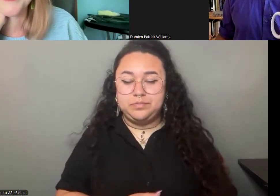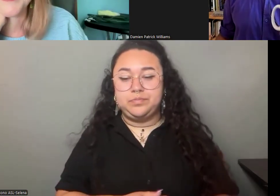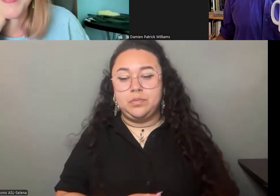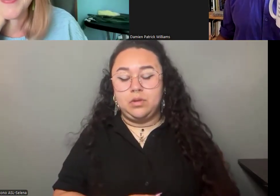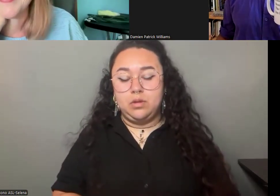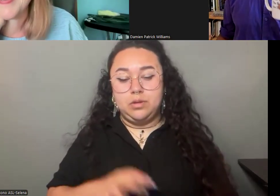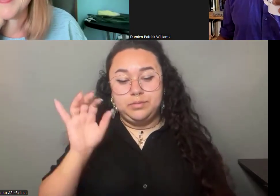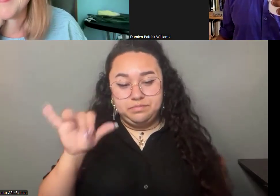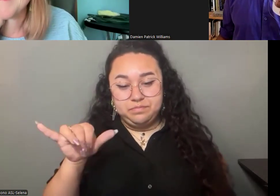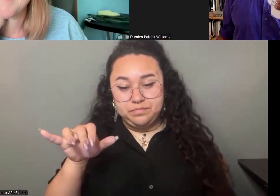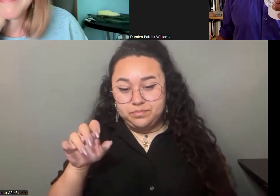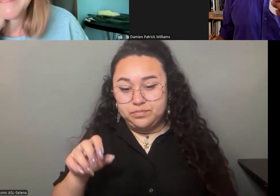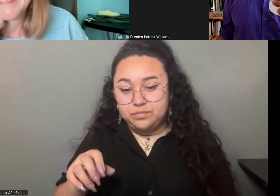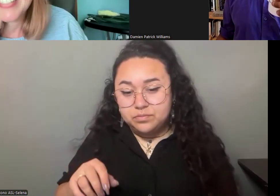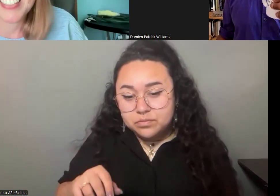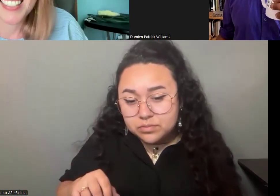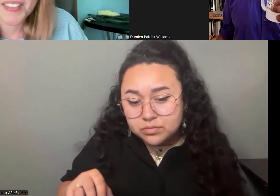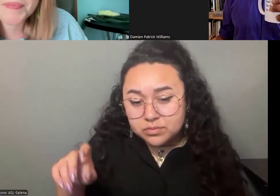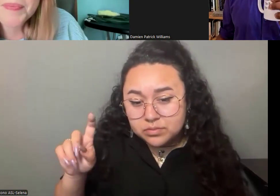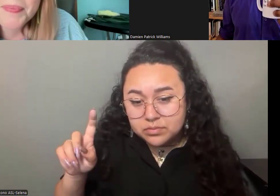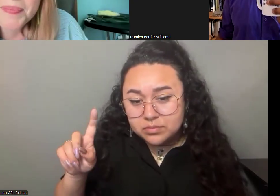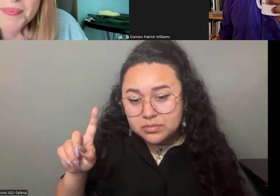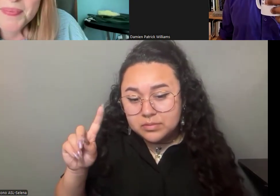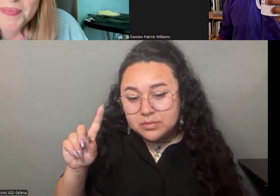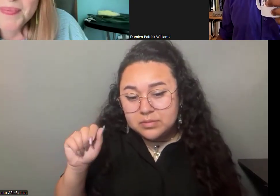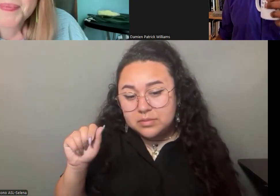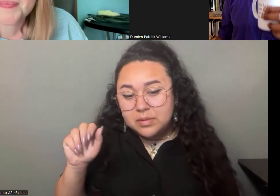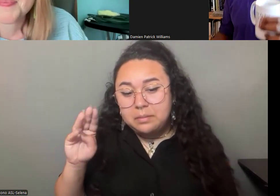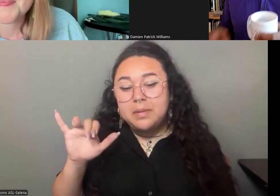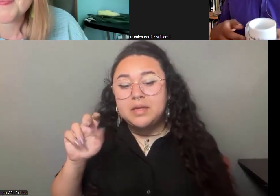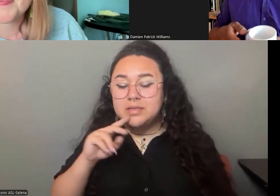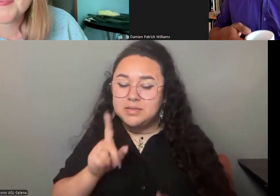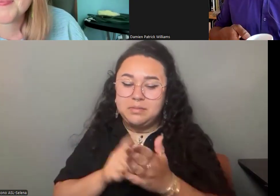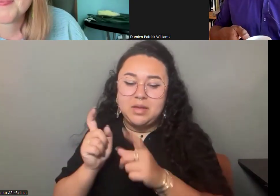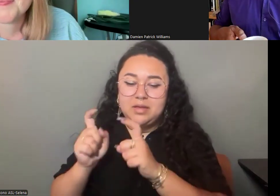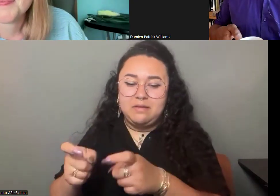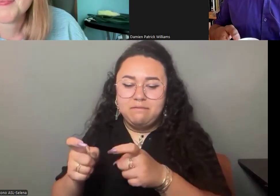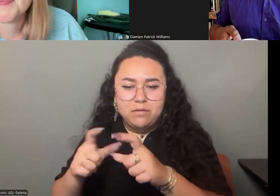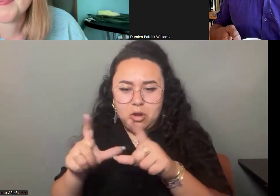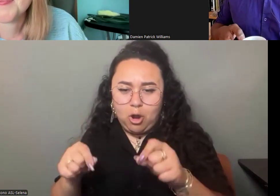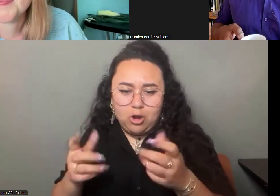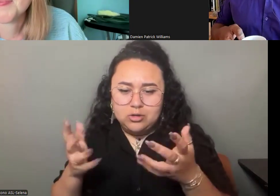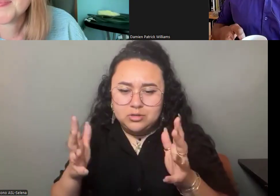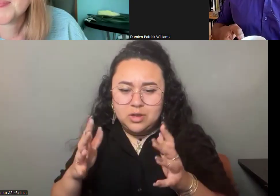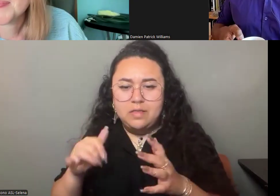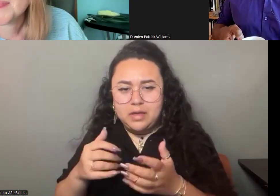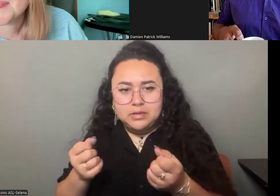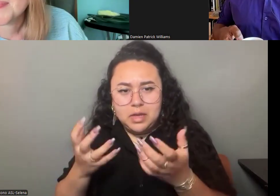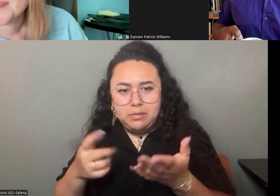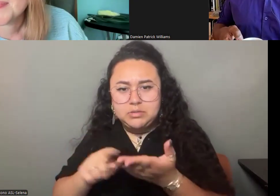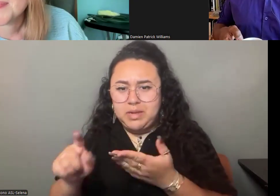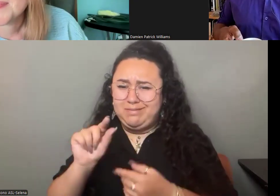It's It's yeah, like a $50 gift card, like that's like the level of compensation can